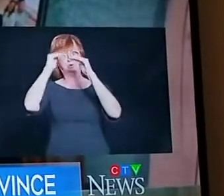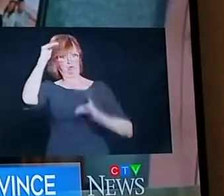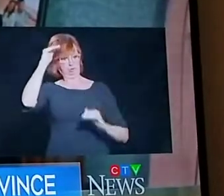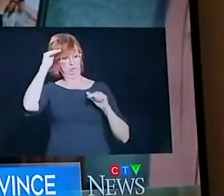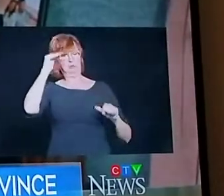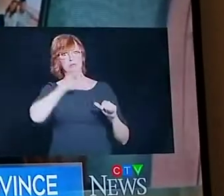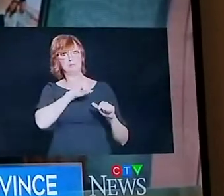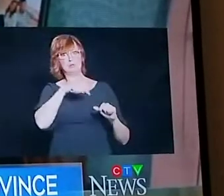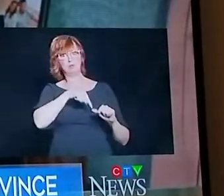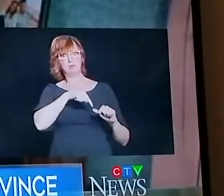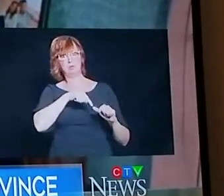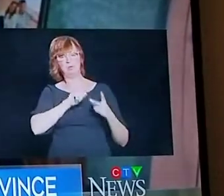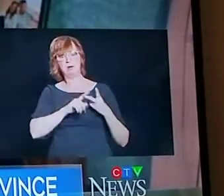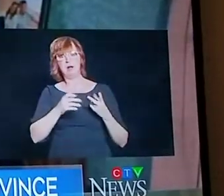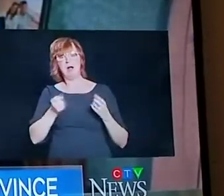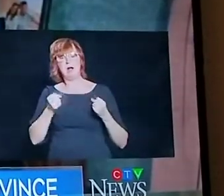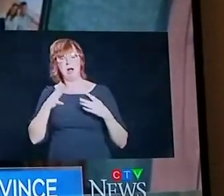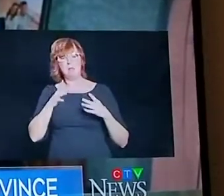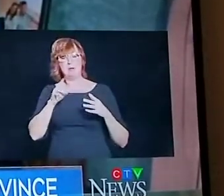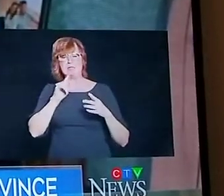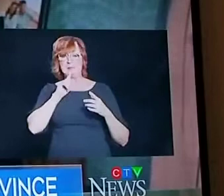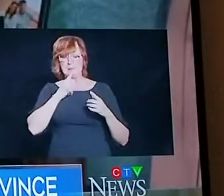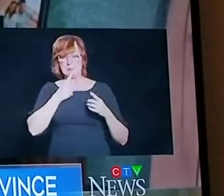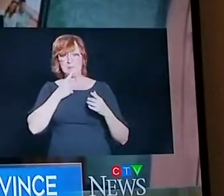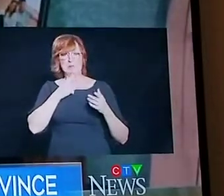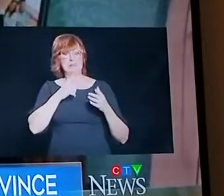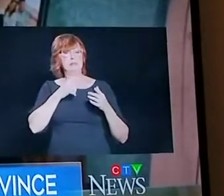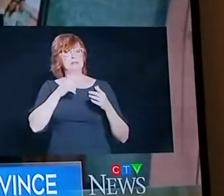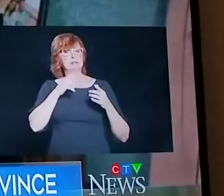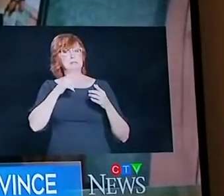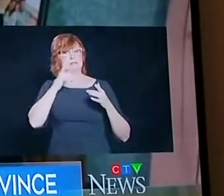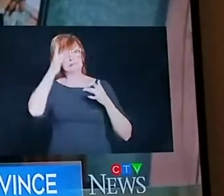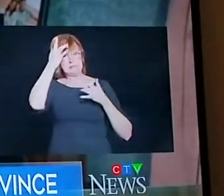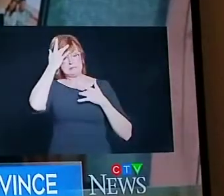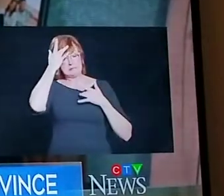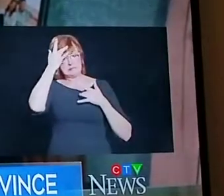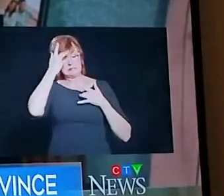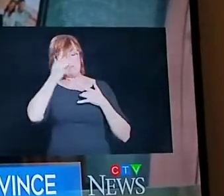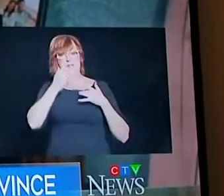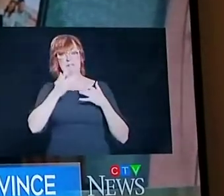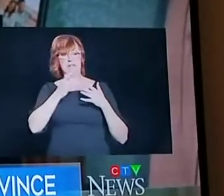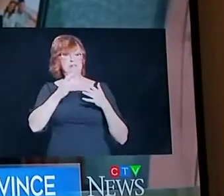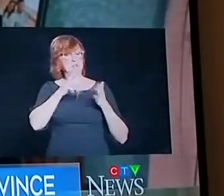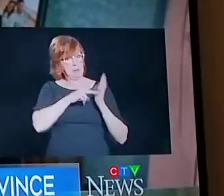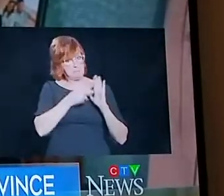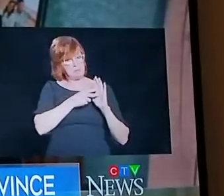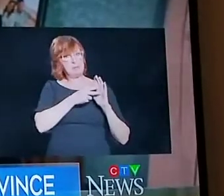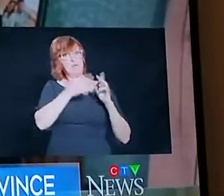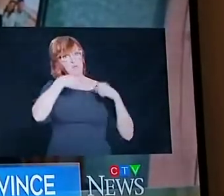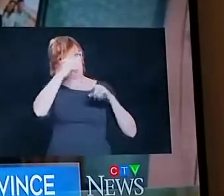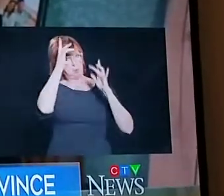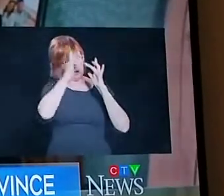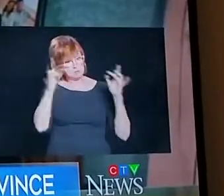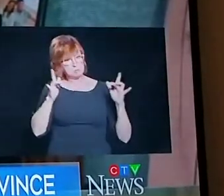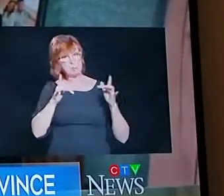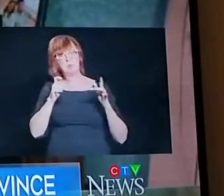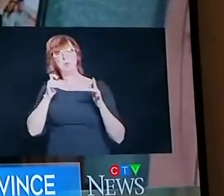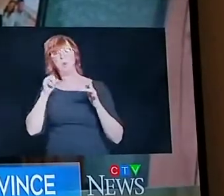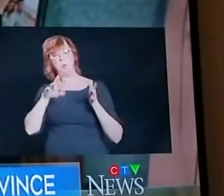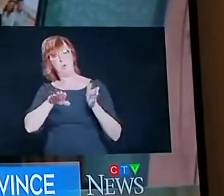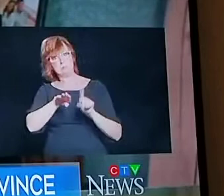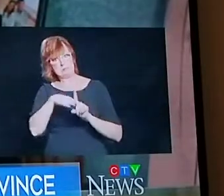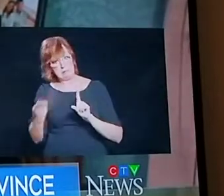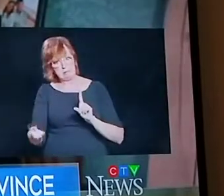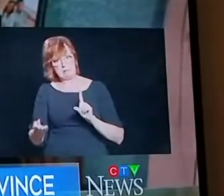deaths, is more than 90% below the national average. And at the same time, the COVID-19 testing rate